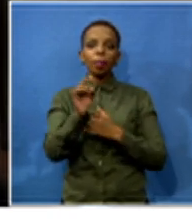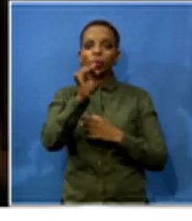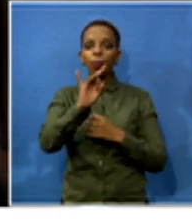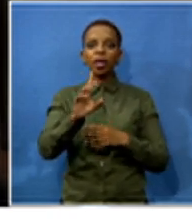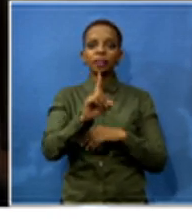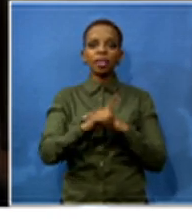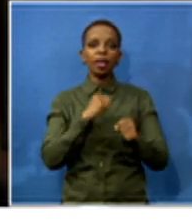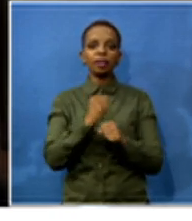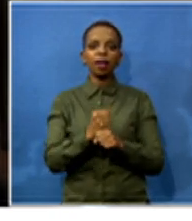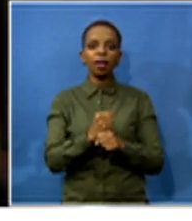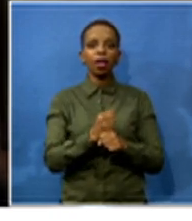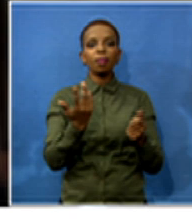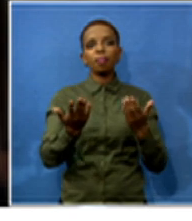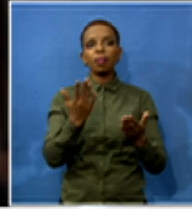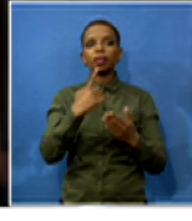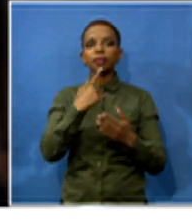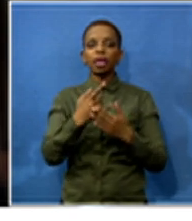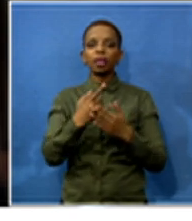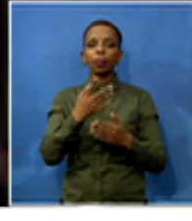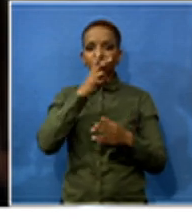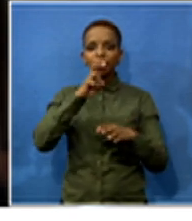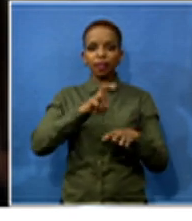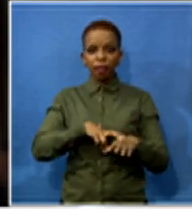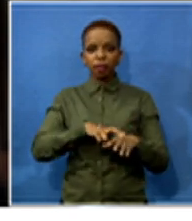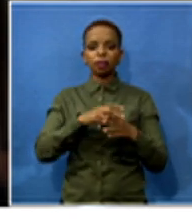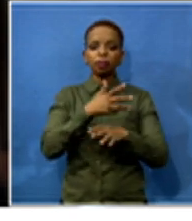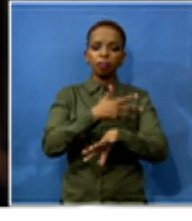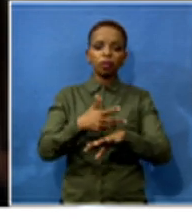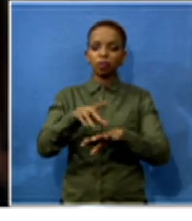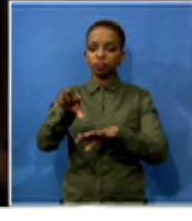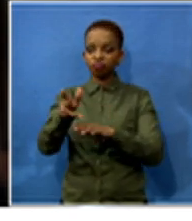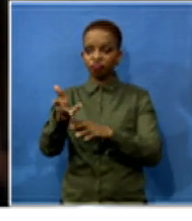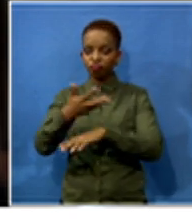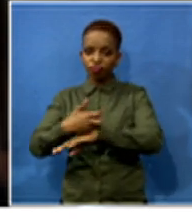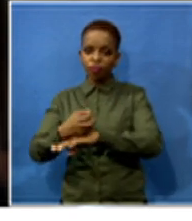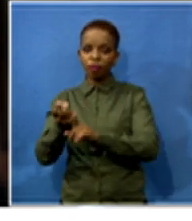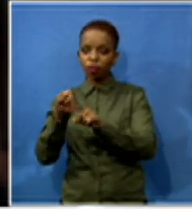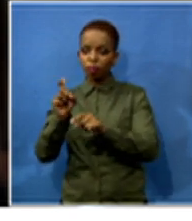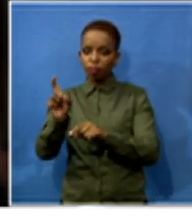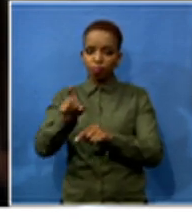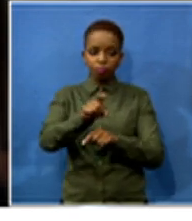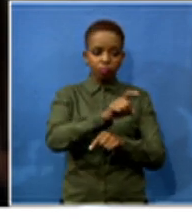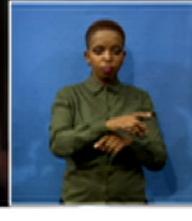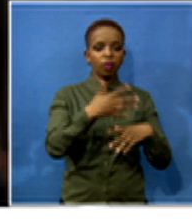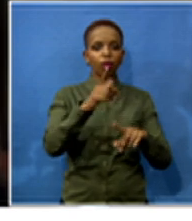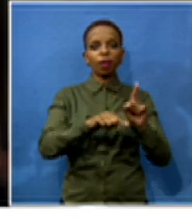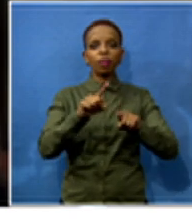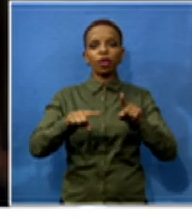we take samples, blood samples, for example, for various tests.